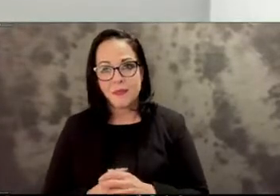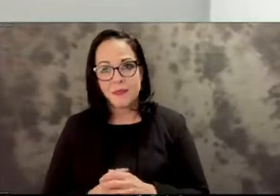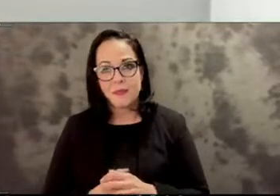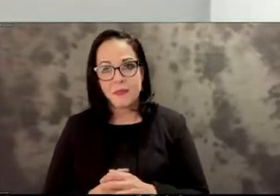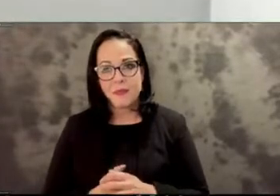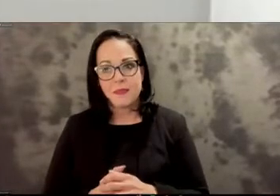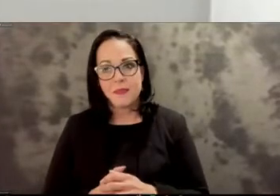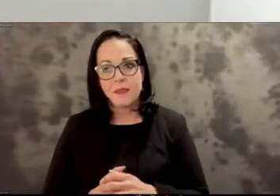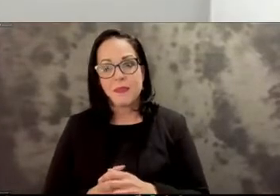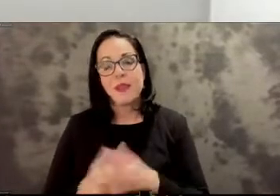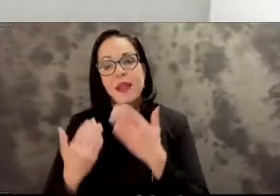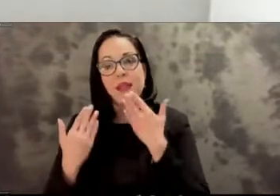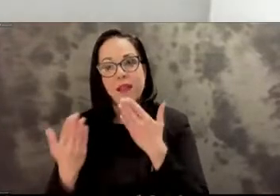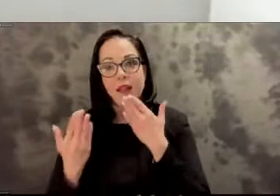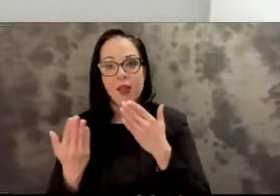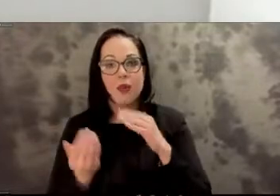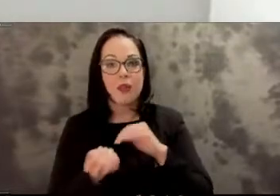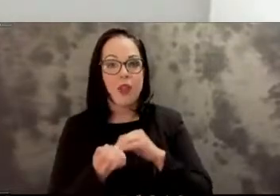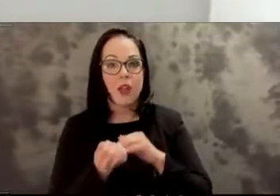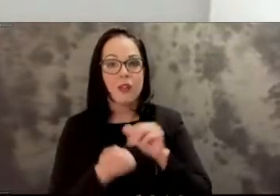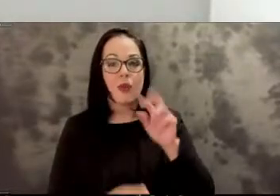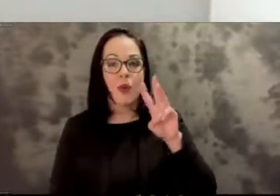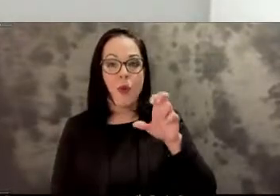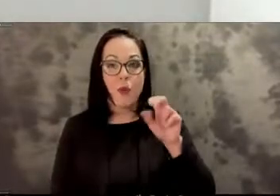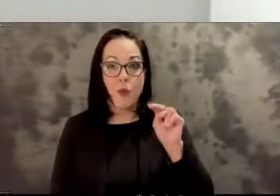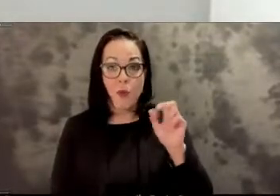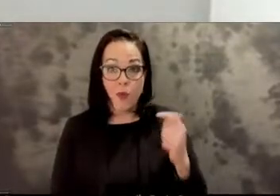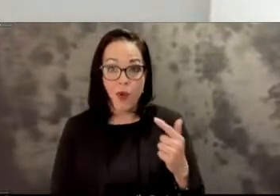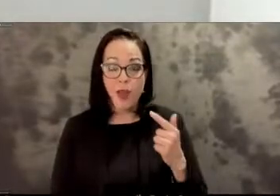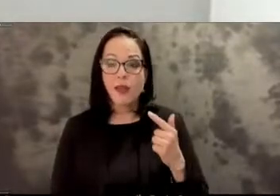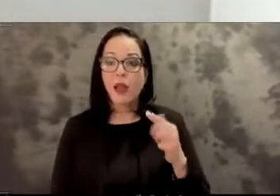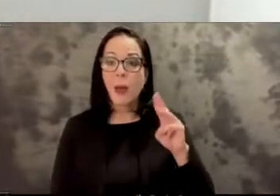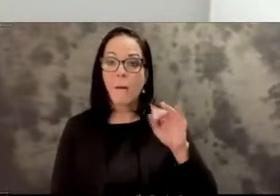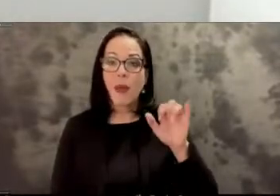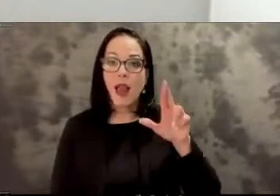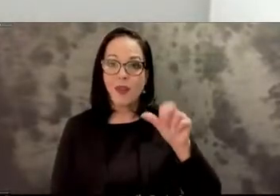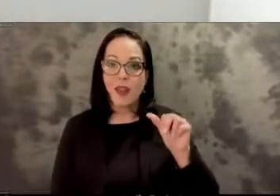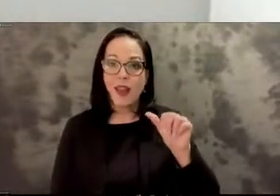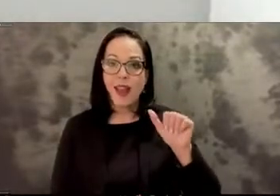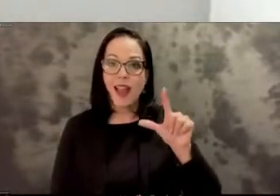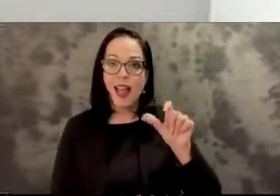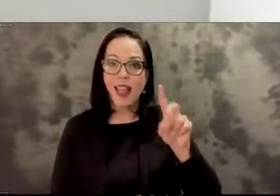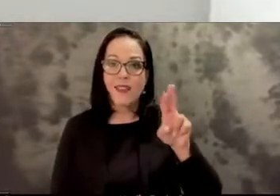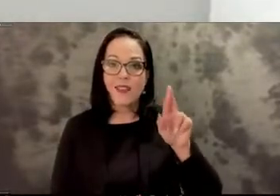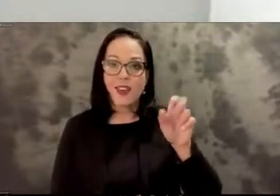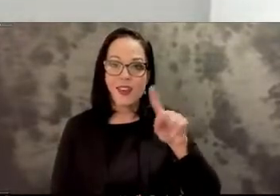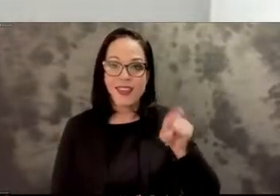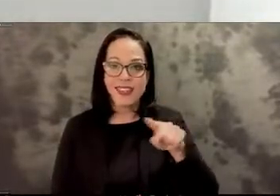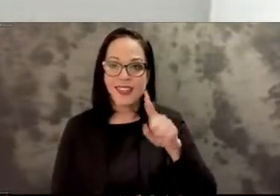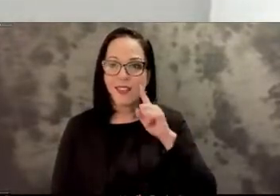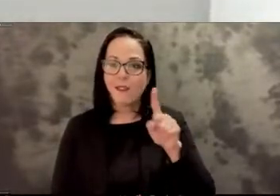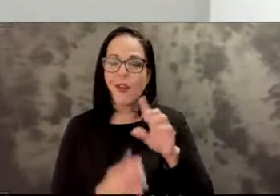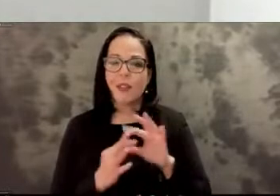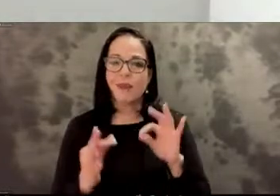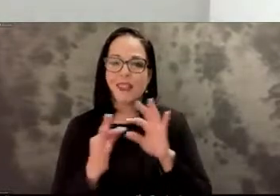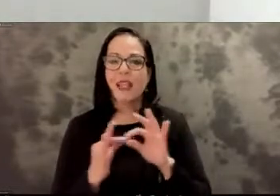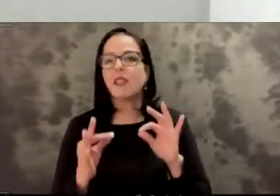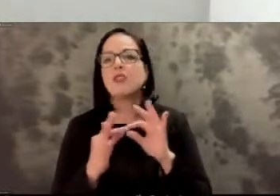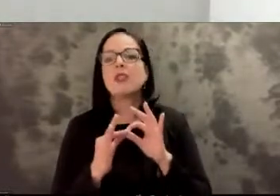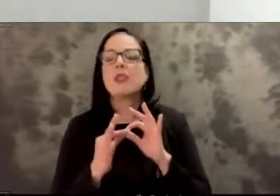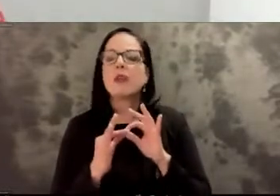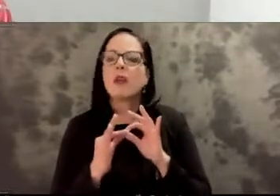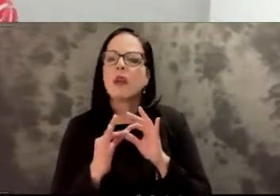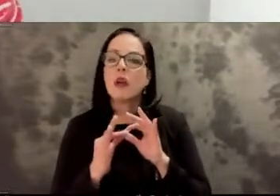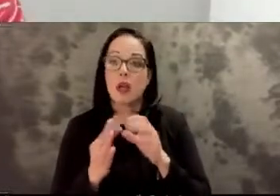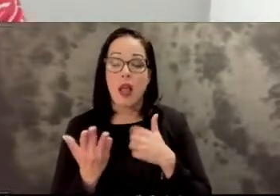Thank you, Dr. Wong. Myra Alvarez is my name, just on the pronunciation.